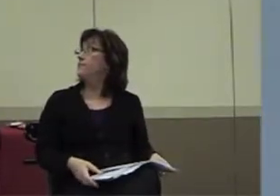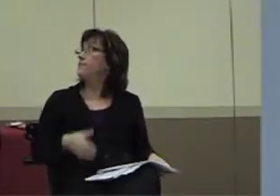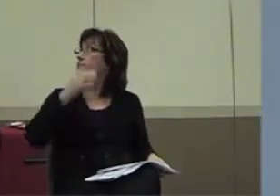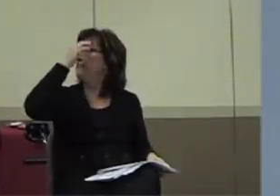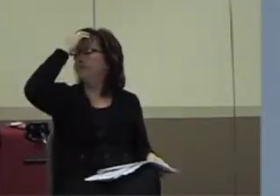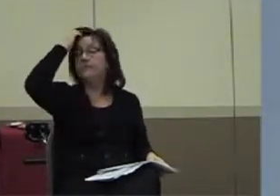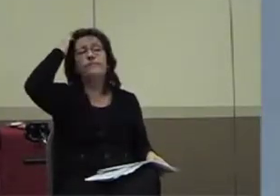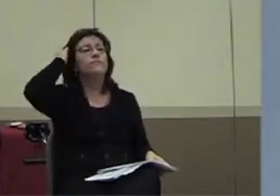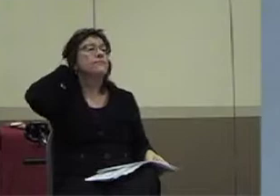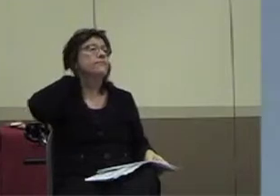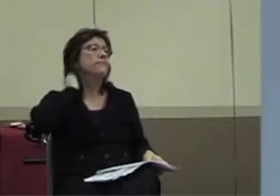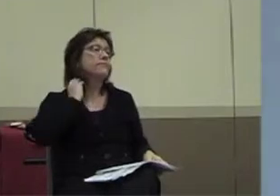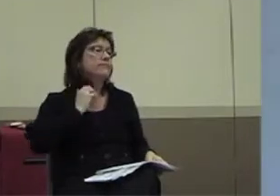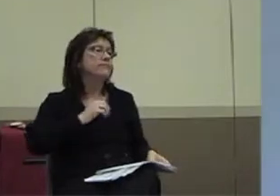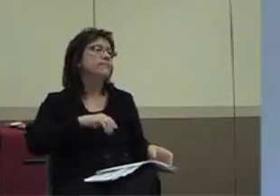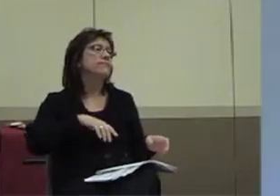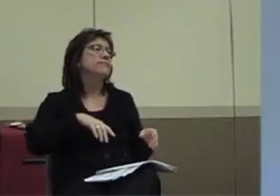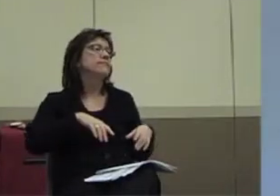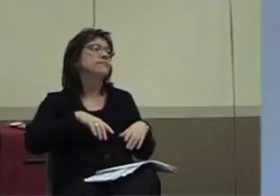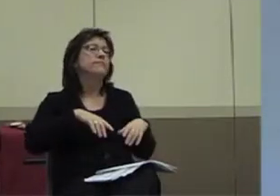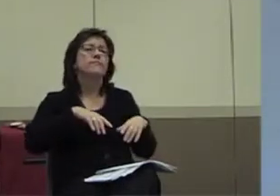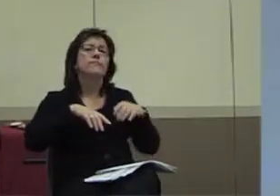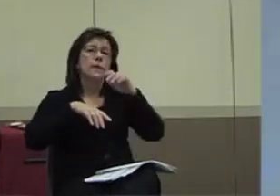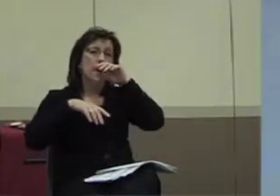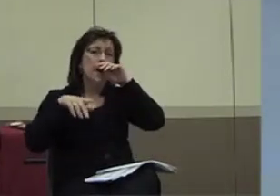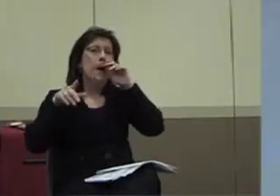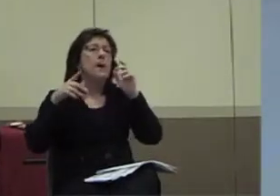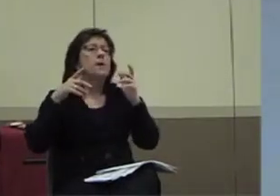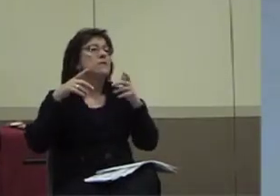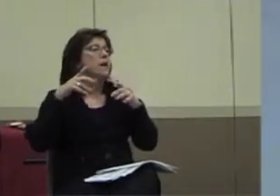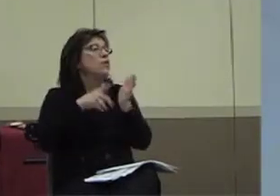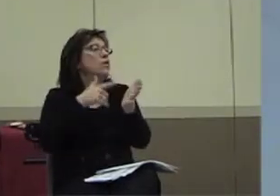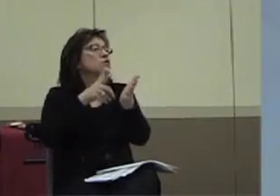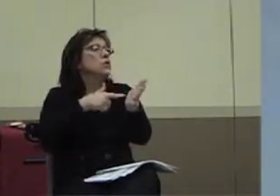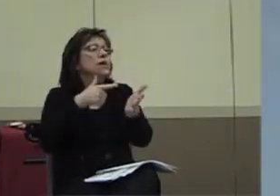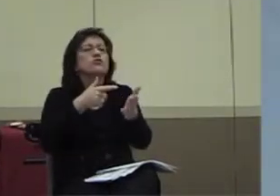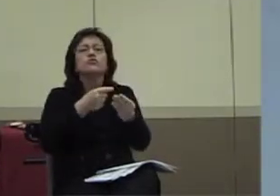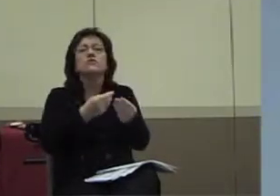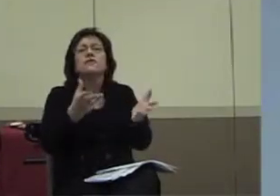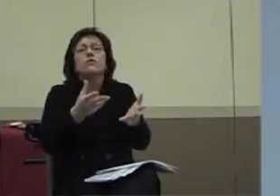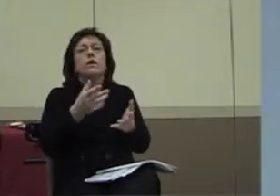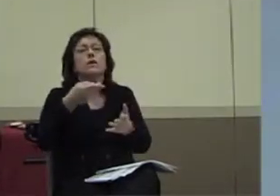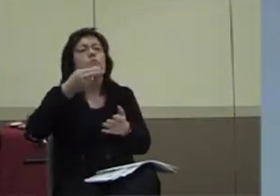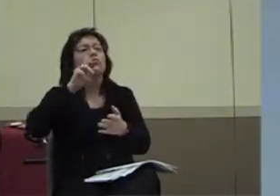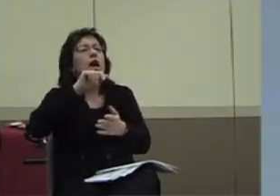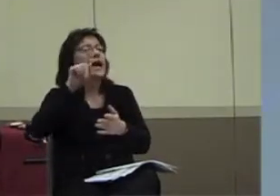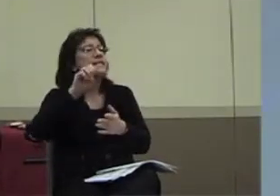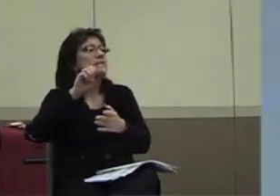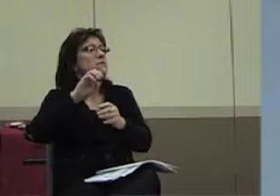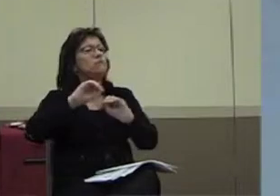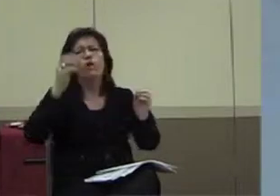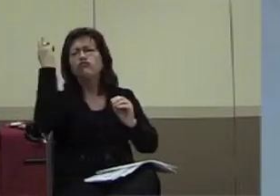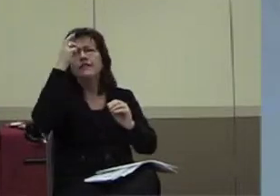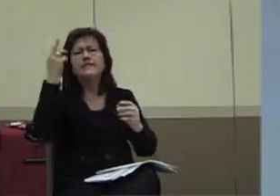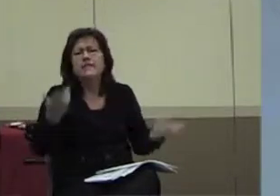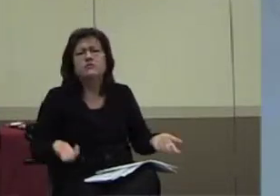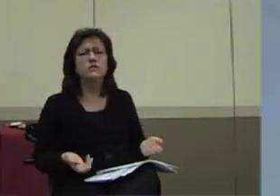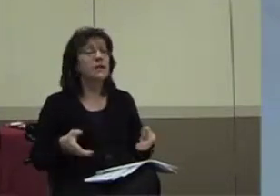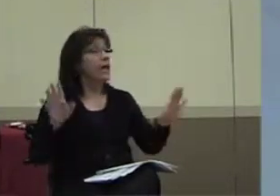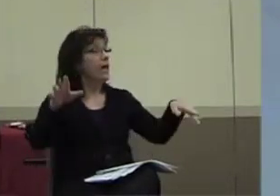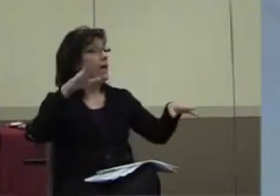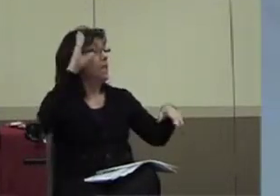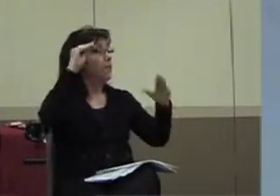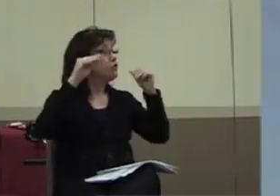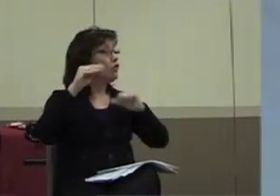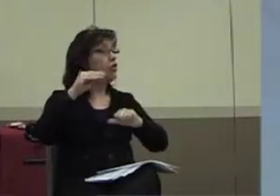fun. Positive Climate says every once in a while just give away a prize for no reason. So you just say, boys and girls, we have all been